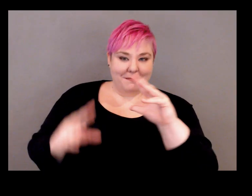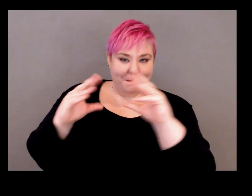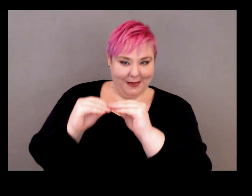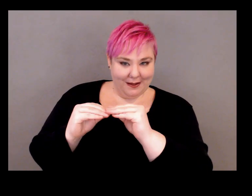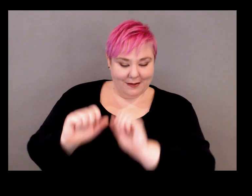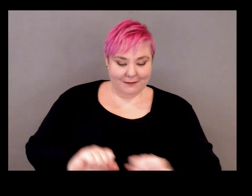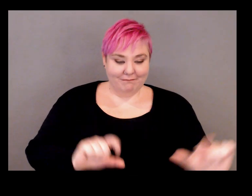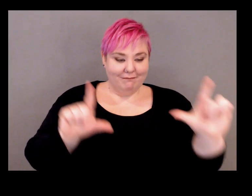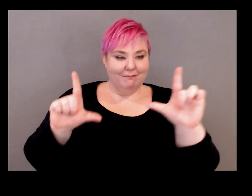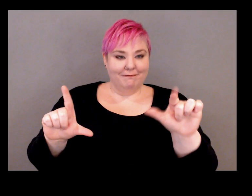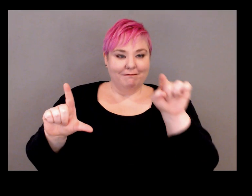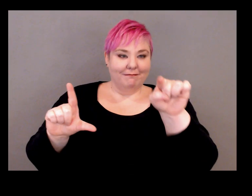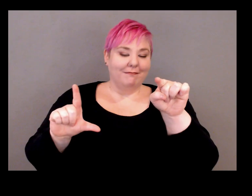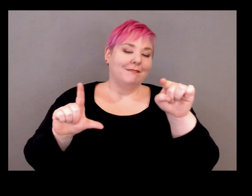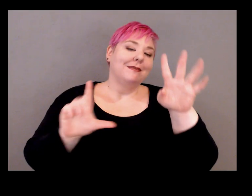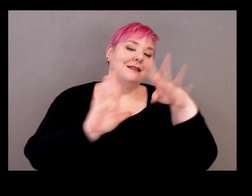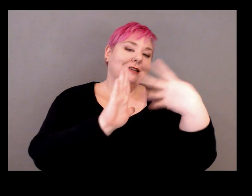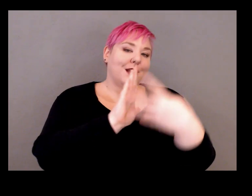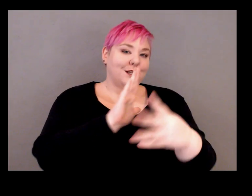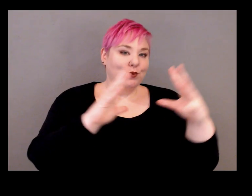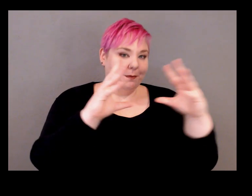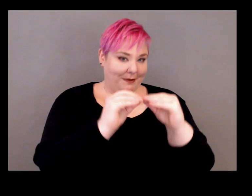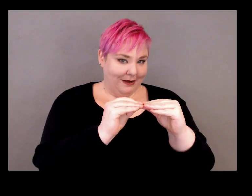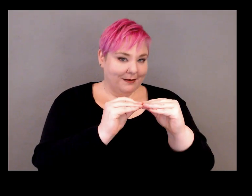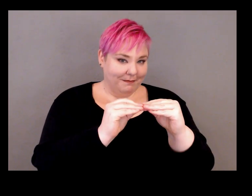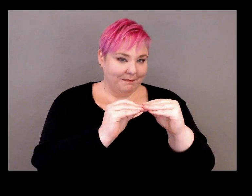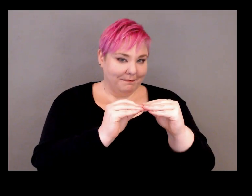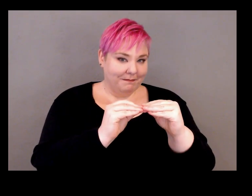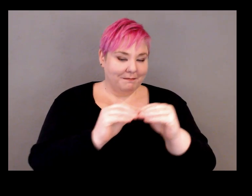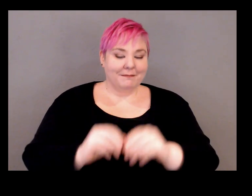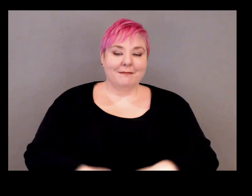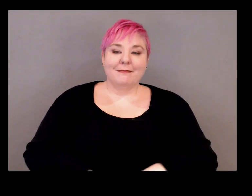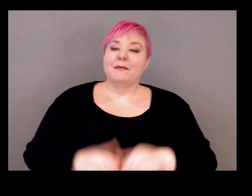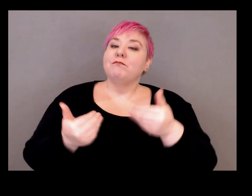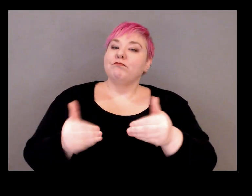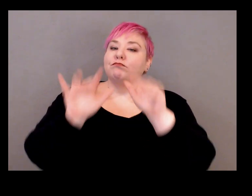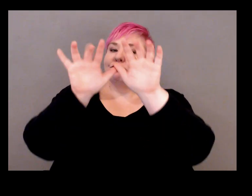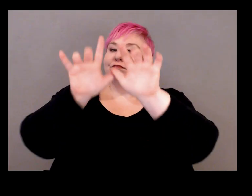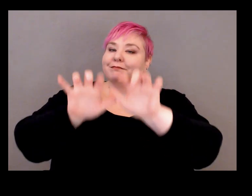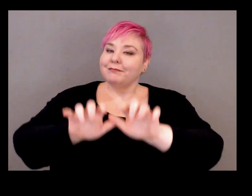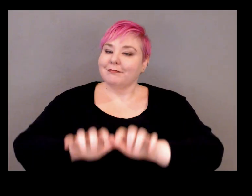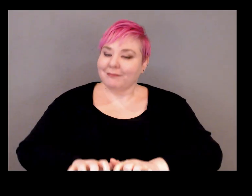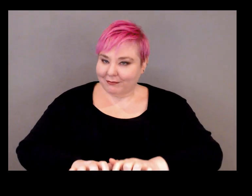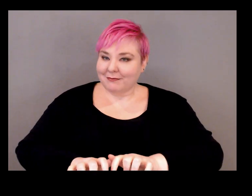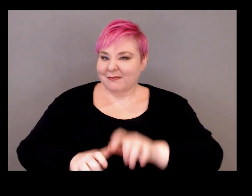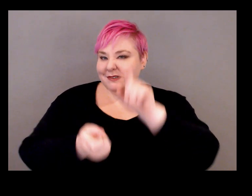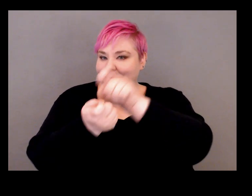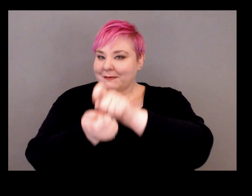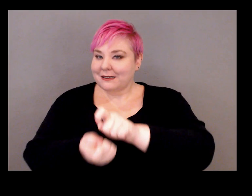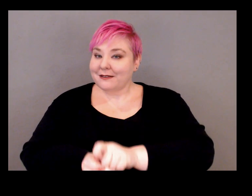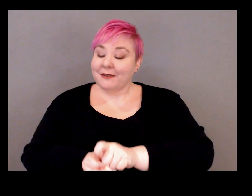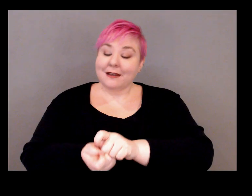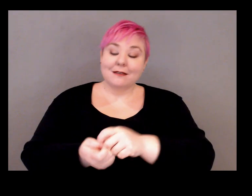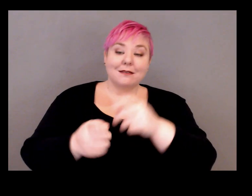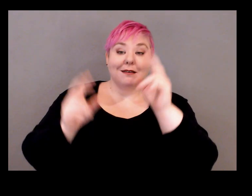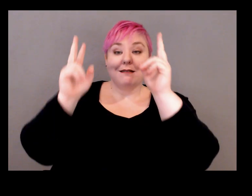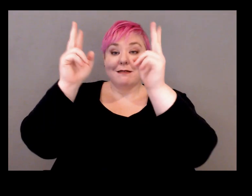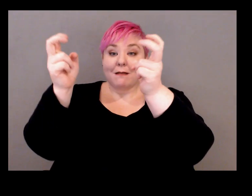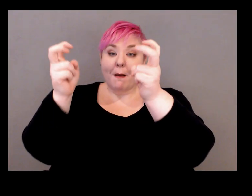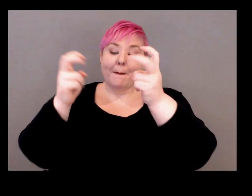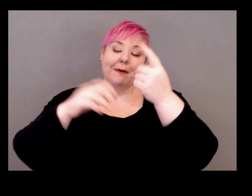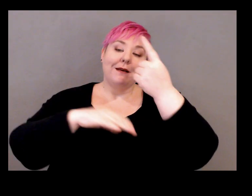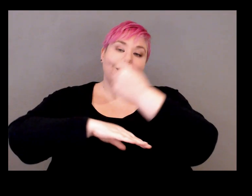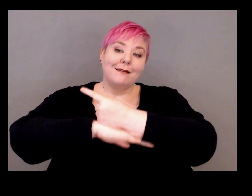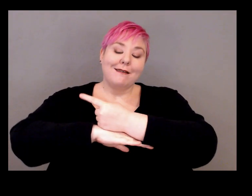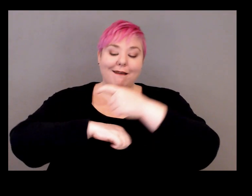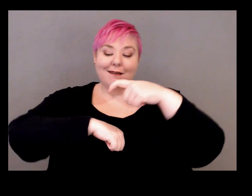select Meetings. Once on the page, click Schedule a Meeting. Then fill out your meeting details as usual, such as a